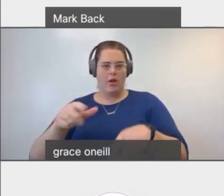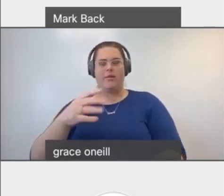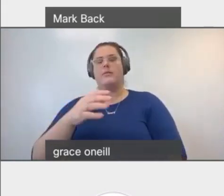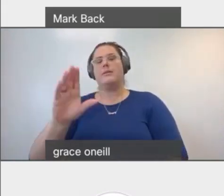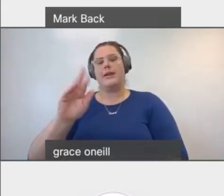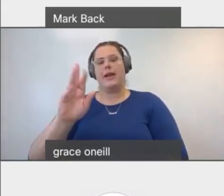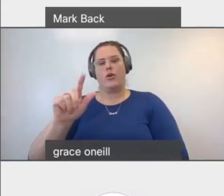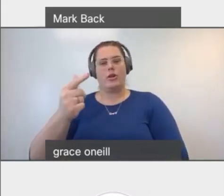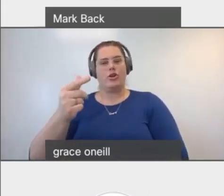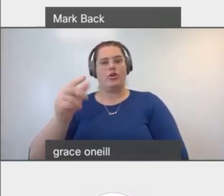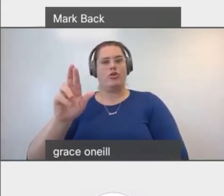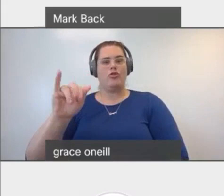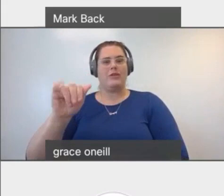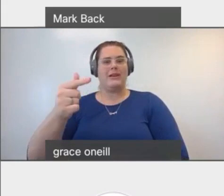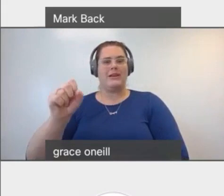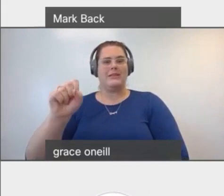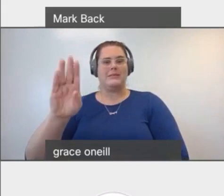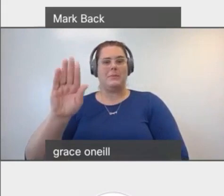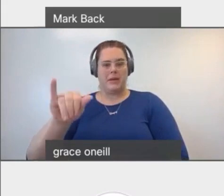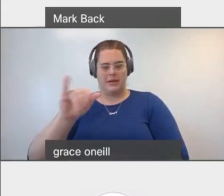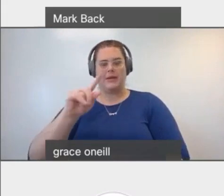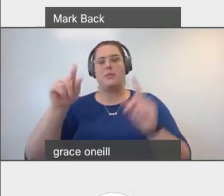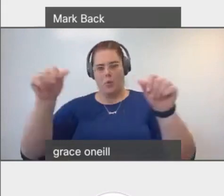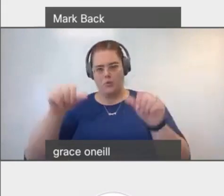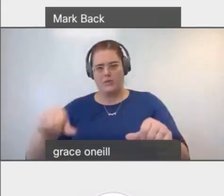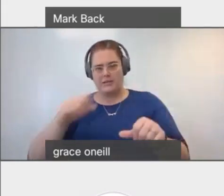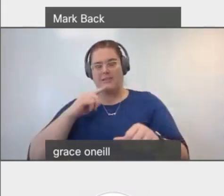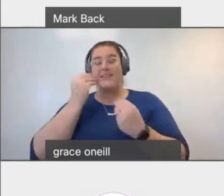which includes information about the DC Council hearing.